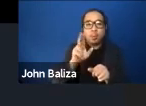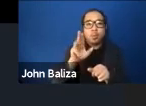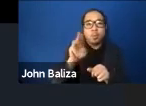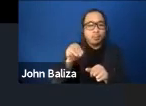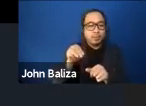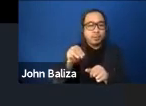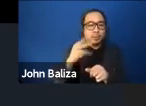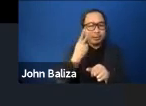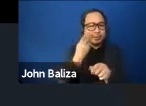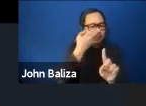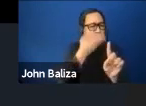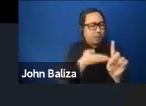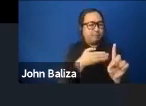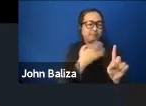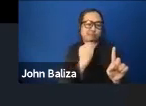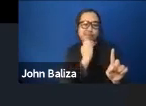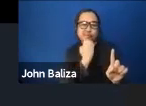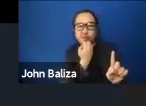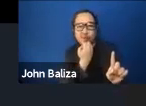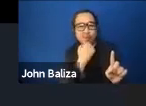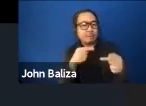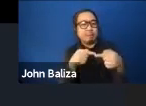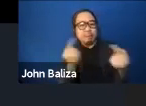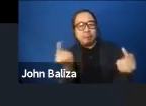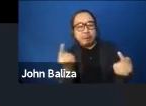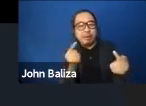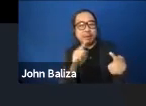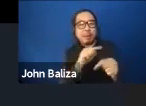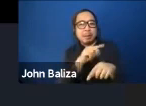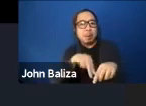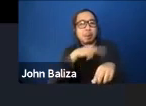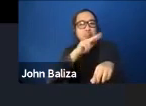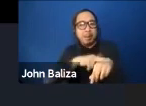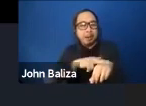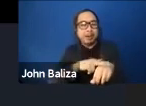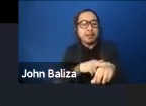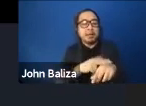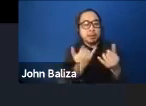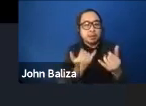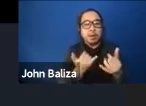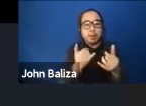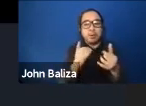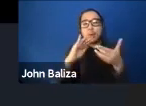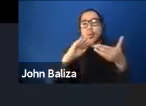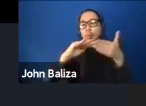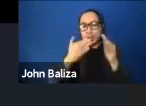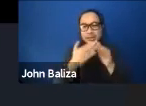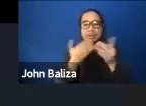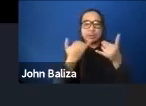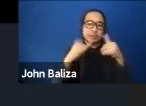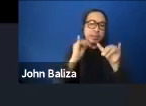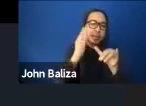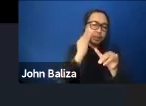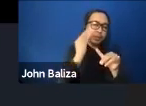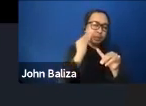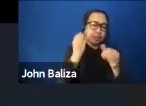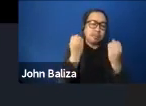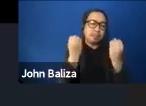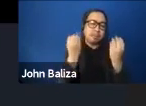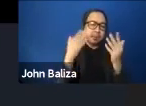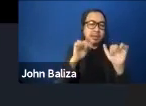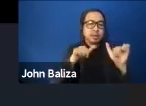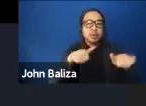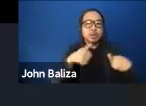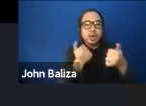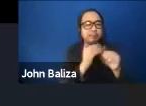LGBT is wrong against nature. Therefore, our community is still facing a lot of challenges, starting